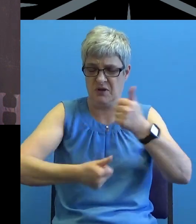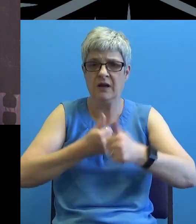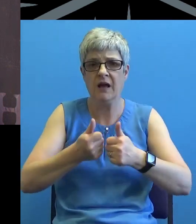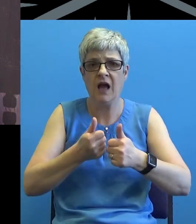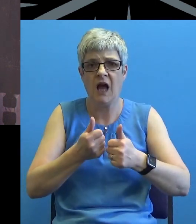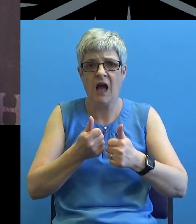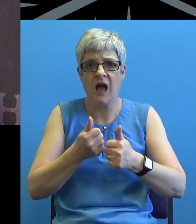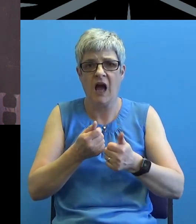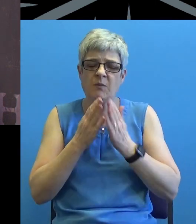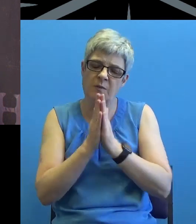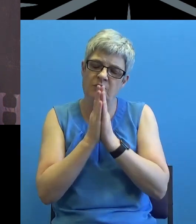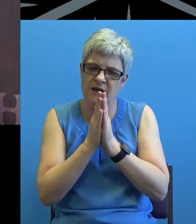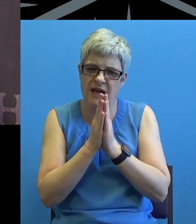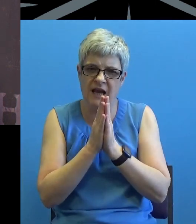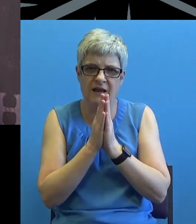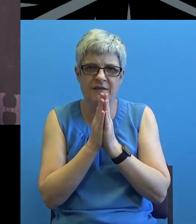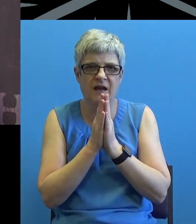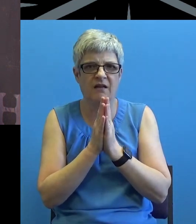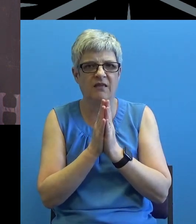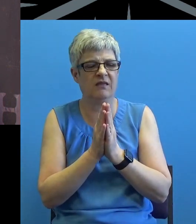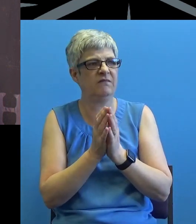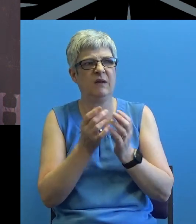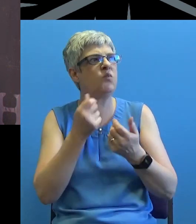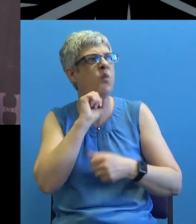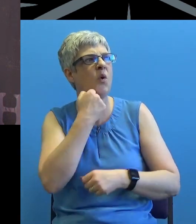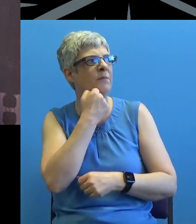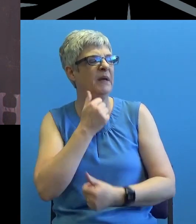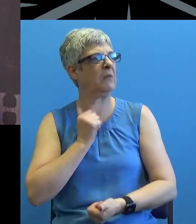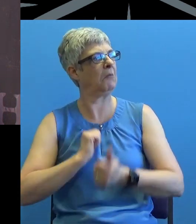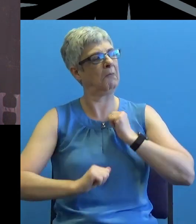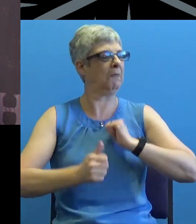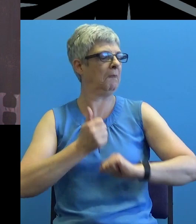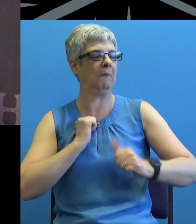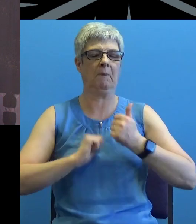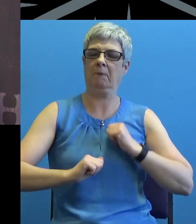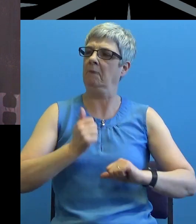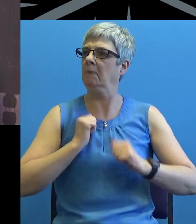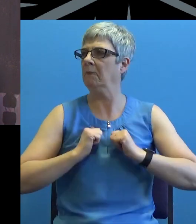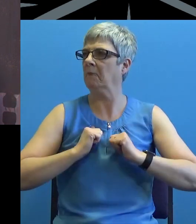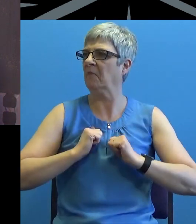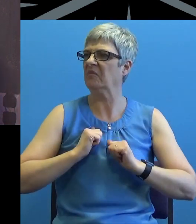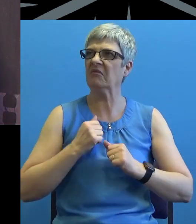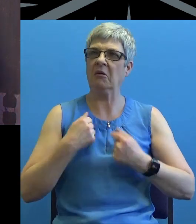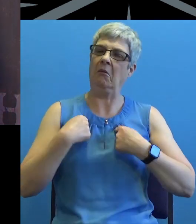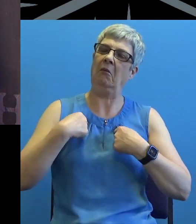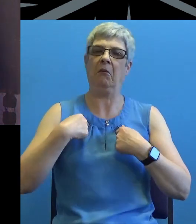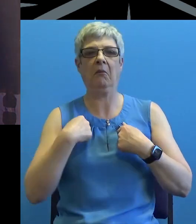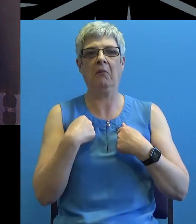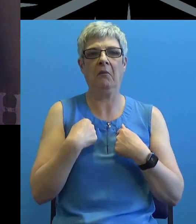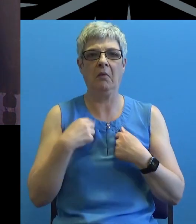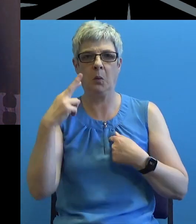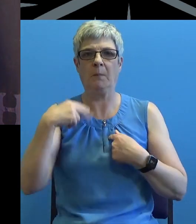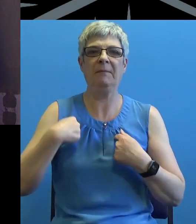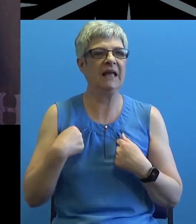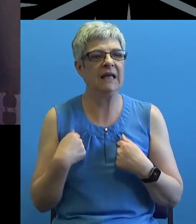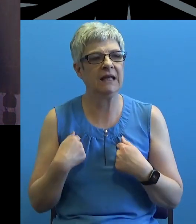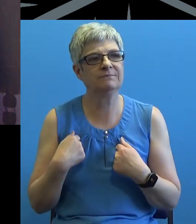and pray that such acclaim will not turn their heads, not make them proud.